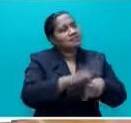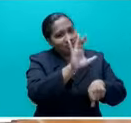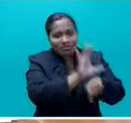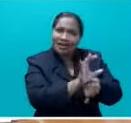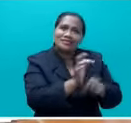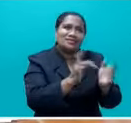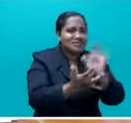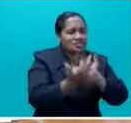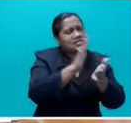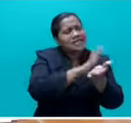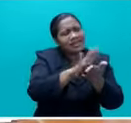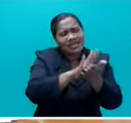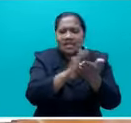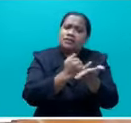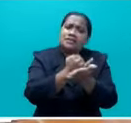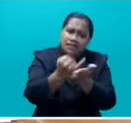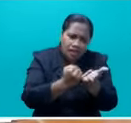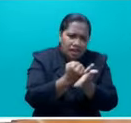sins.